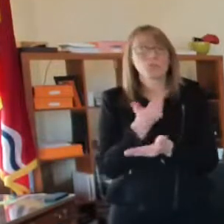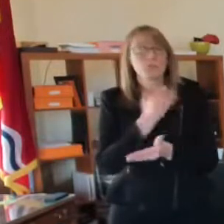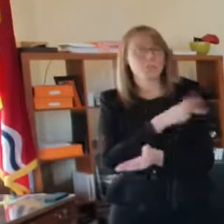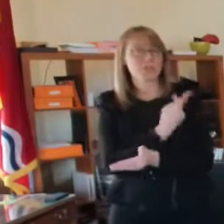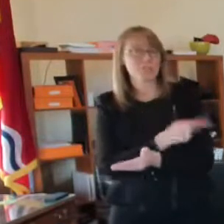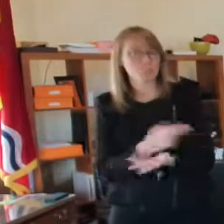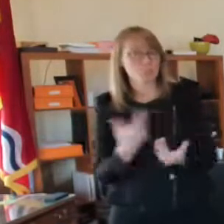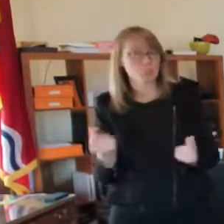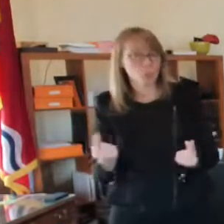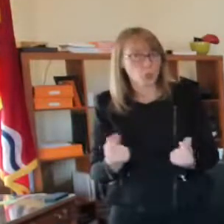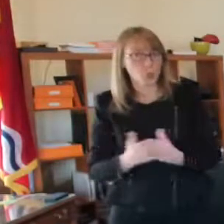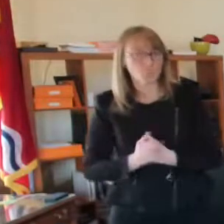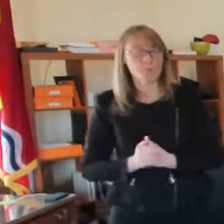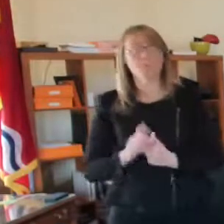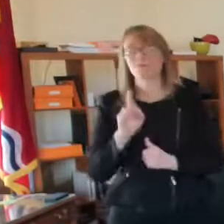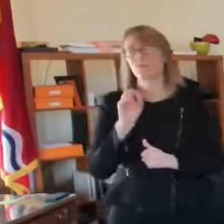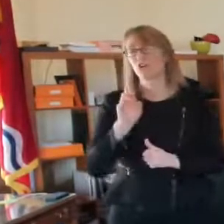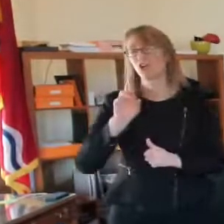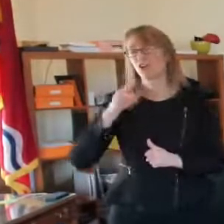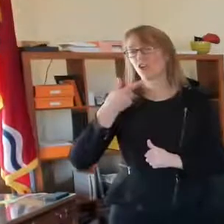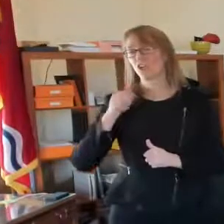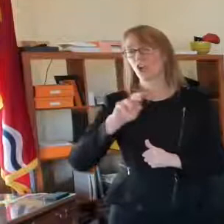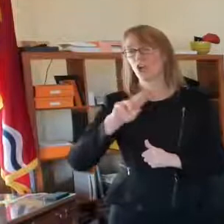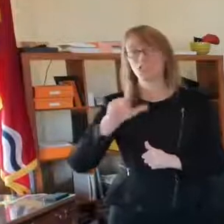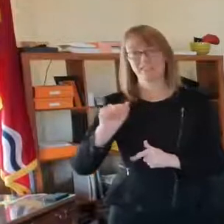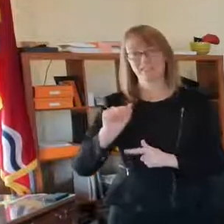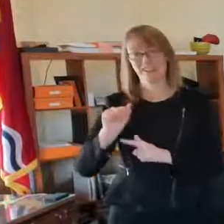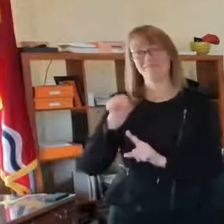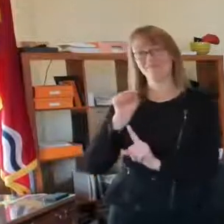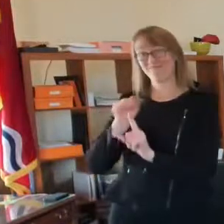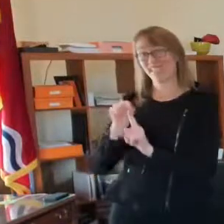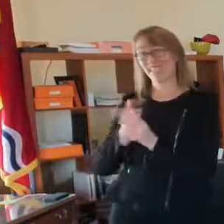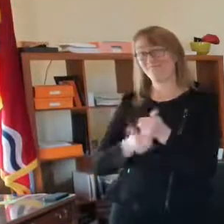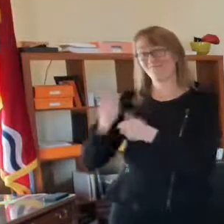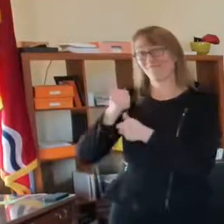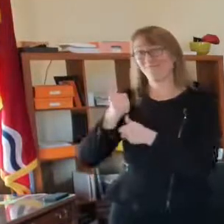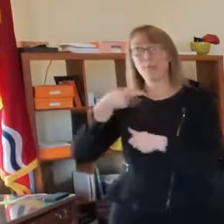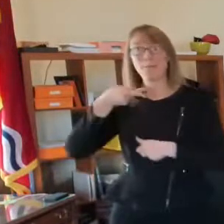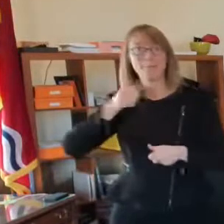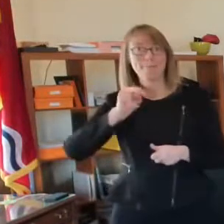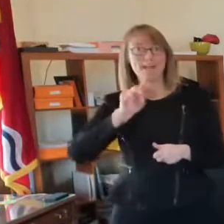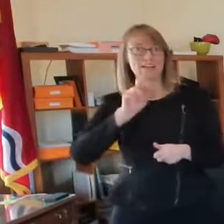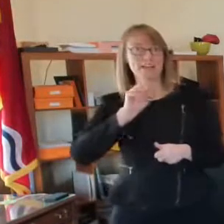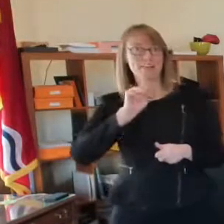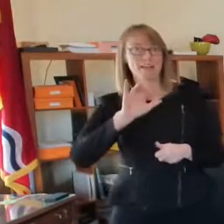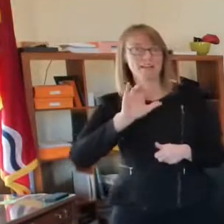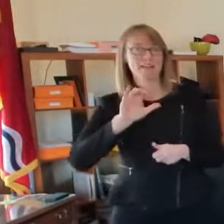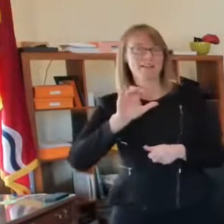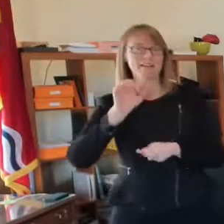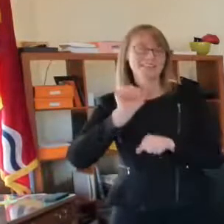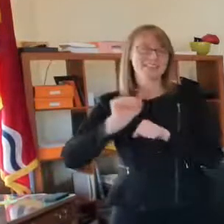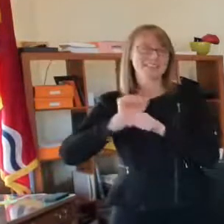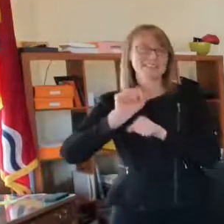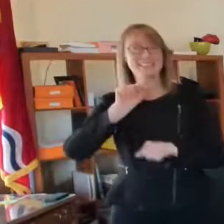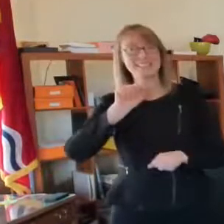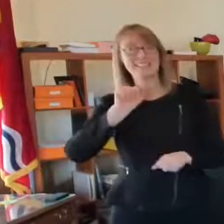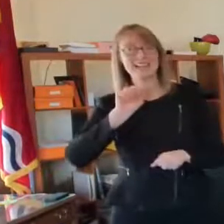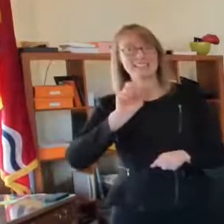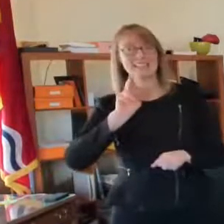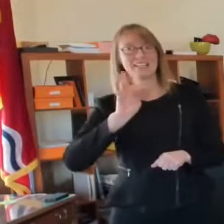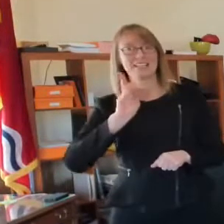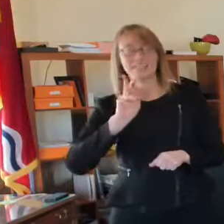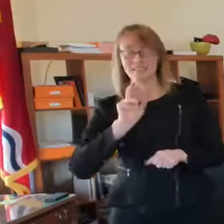pandemic task force, has talked about that a lot. And, that of course is a huge worry for